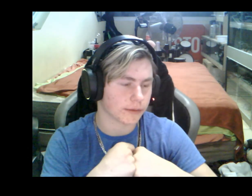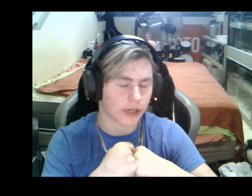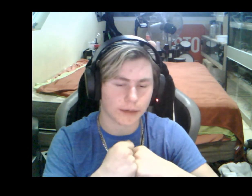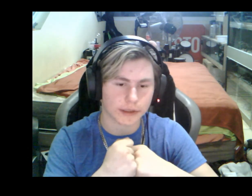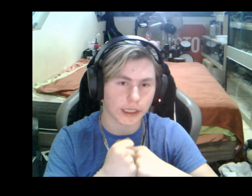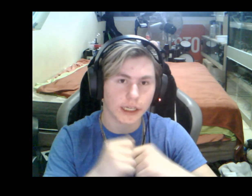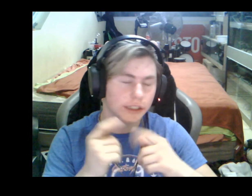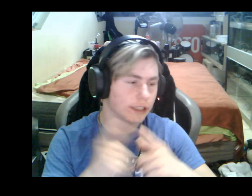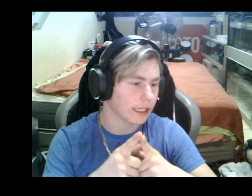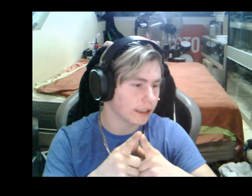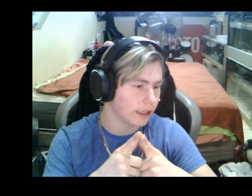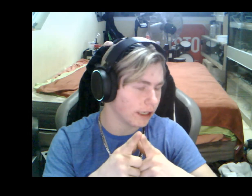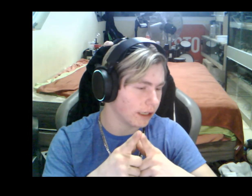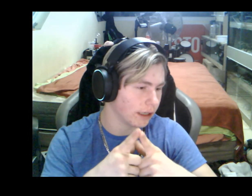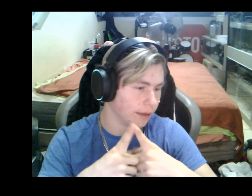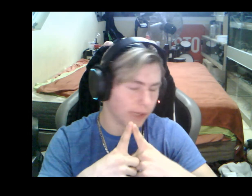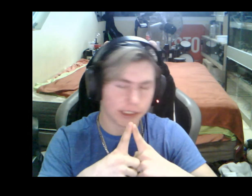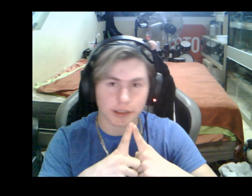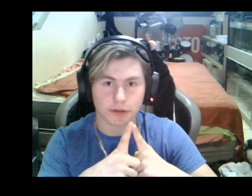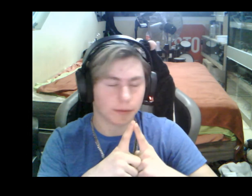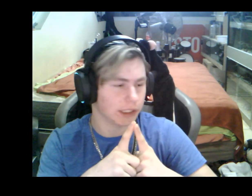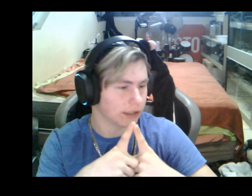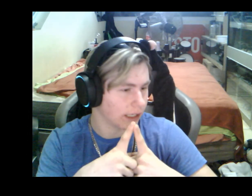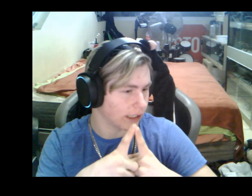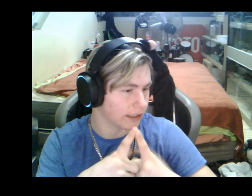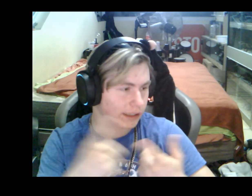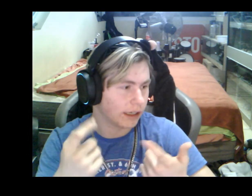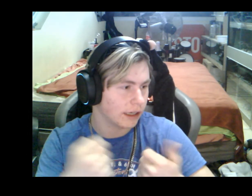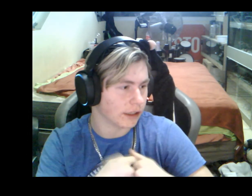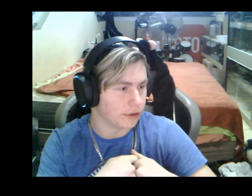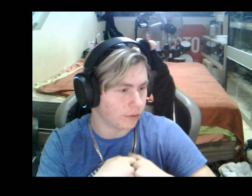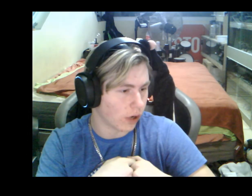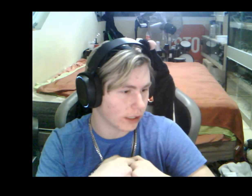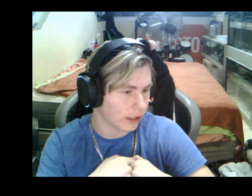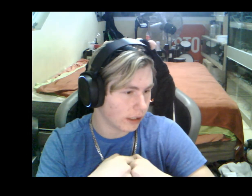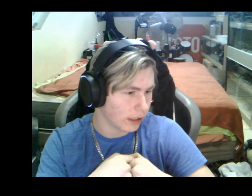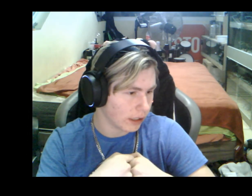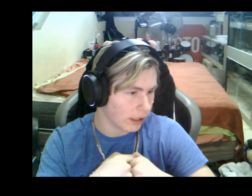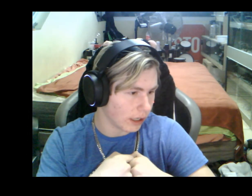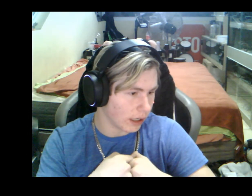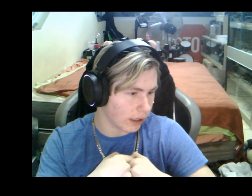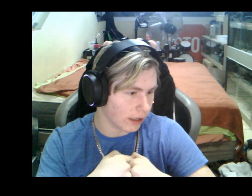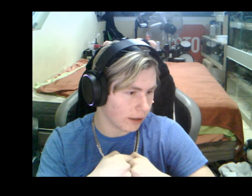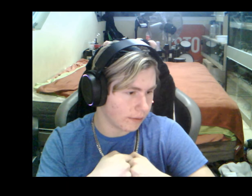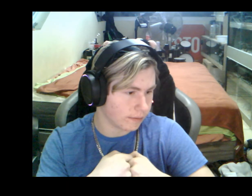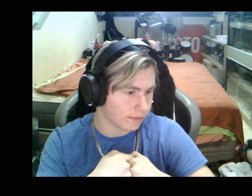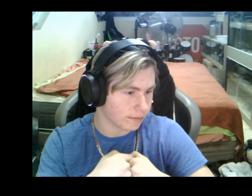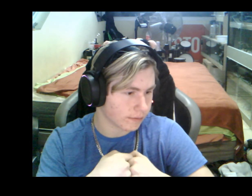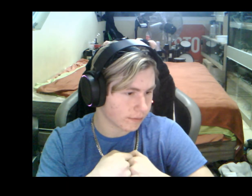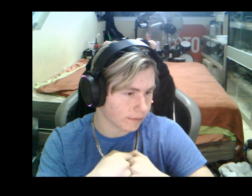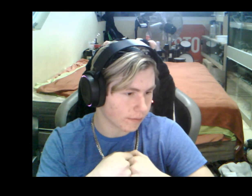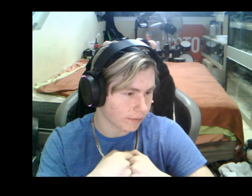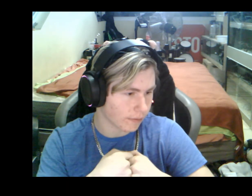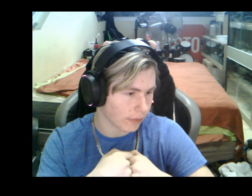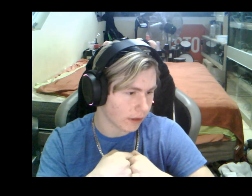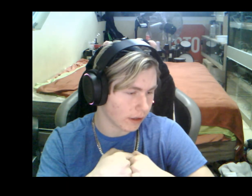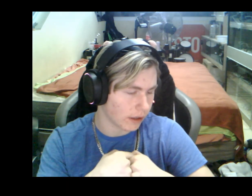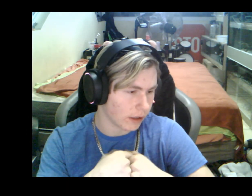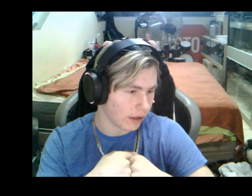1,000 subscribers, you could get a message from me saying, listen here, you've won. And